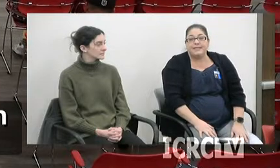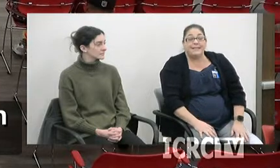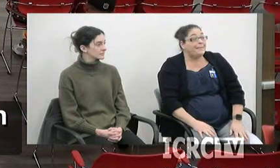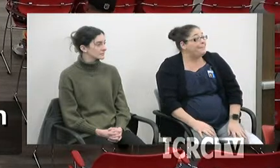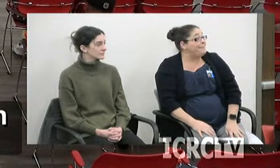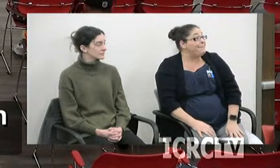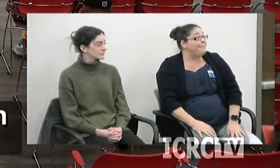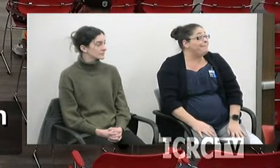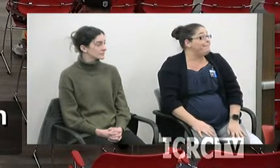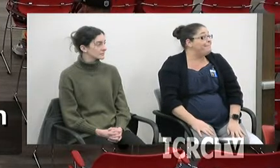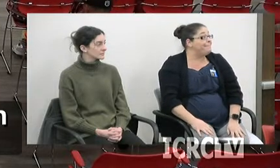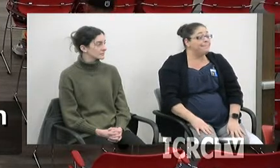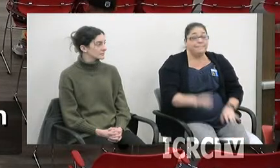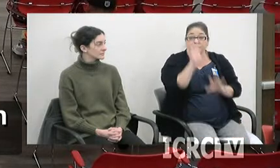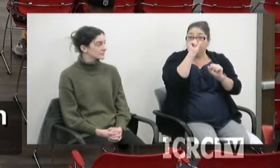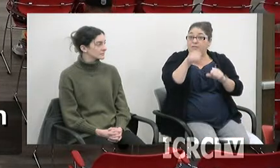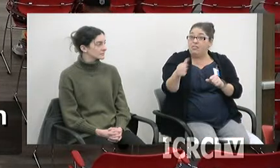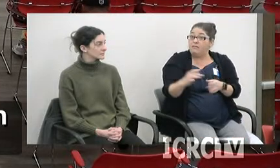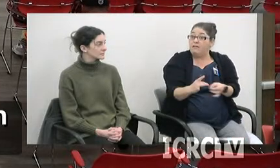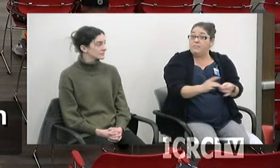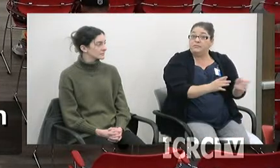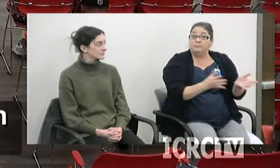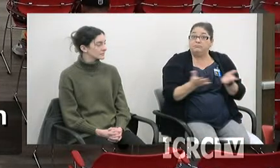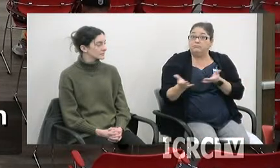Any other comments?